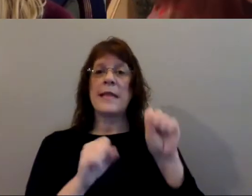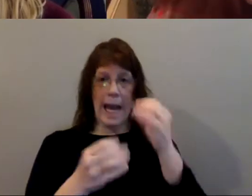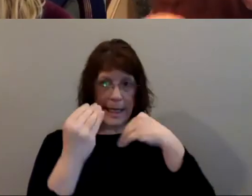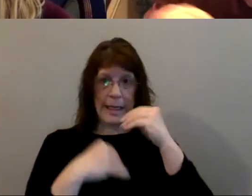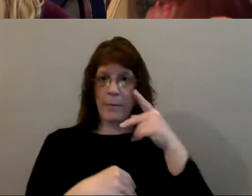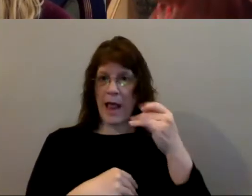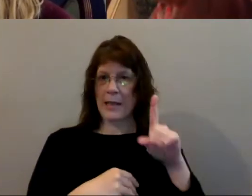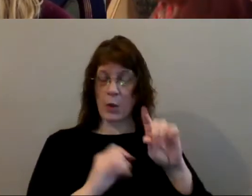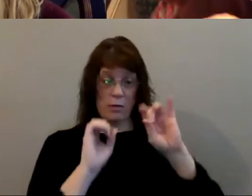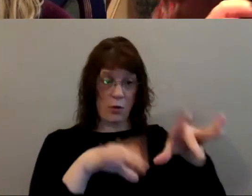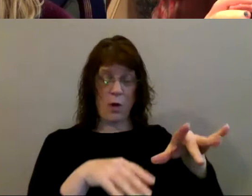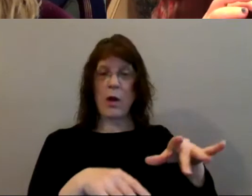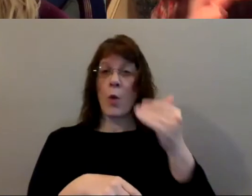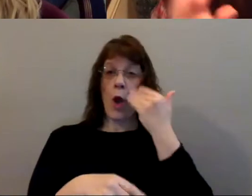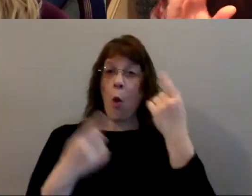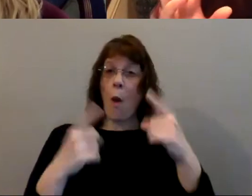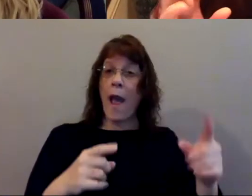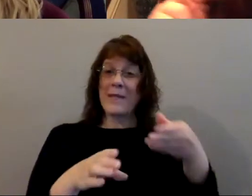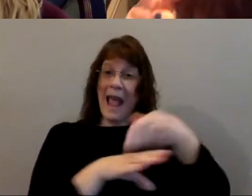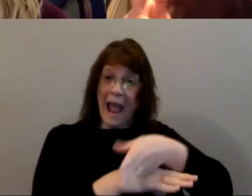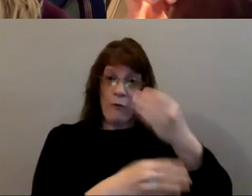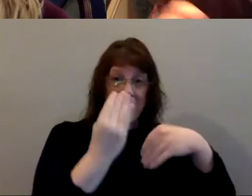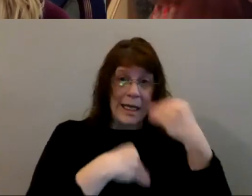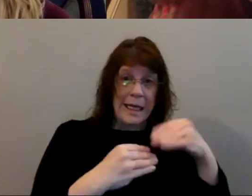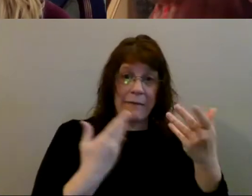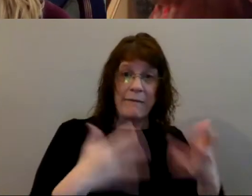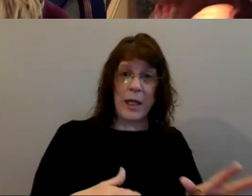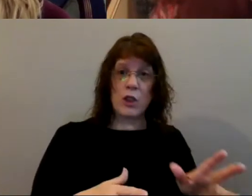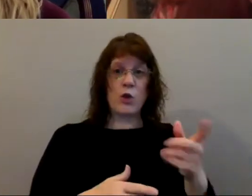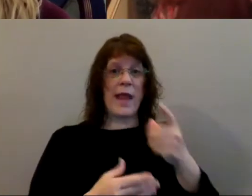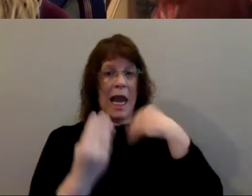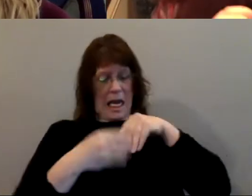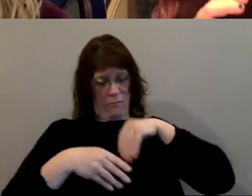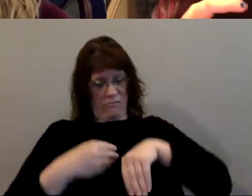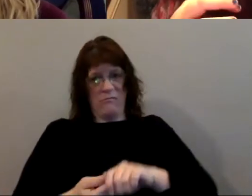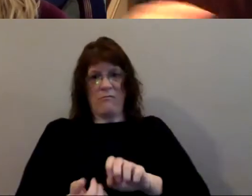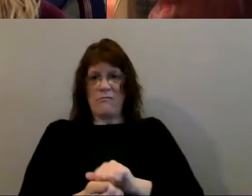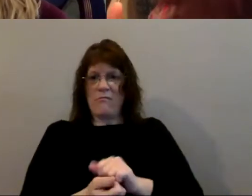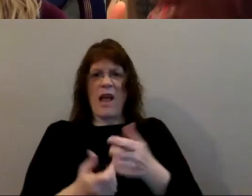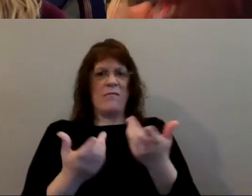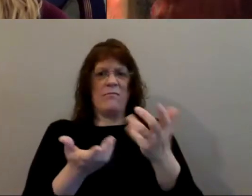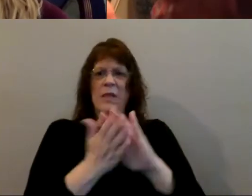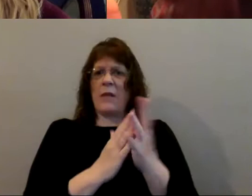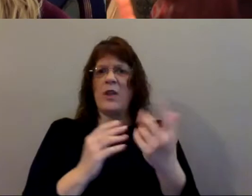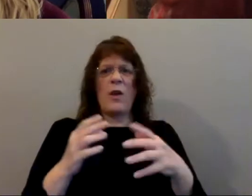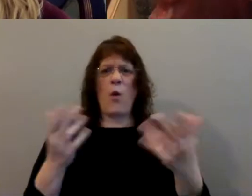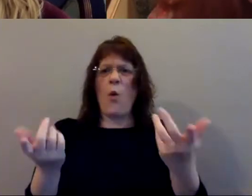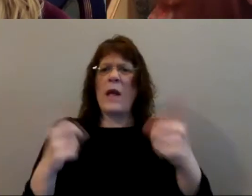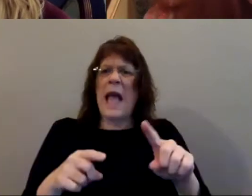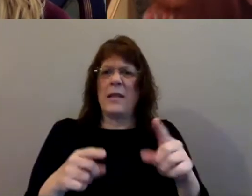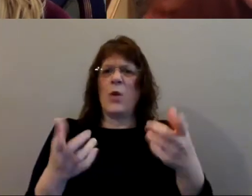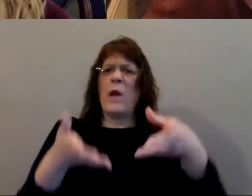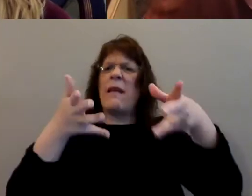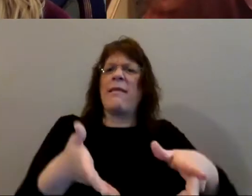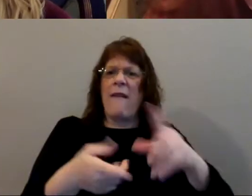comes out after they eat it? Like, what are they metabolizing it? So like, what are they eating it and then excreting? Like, what's left over